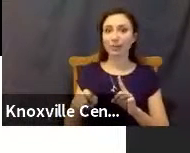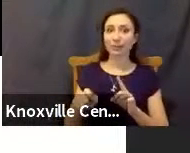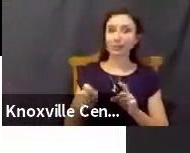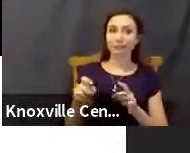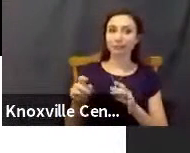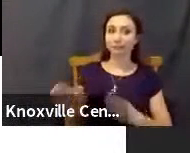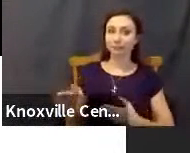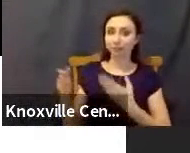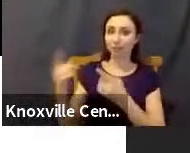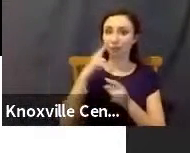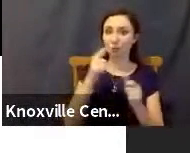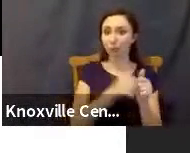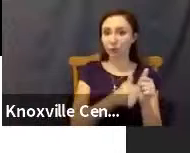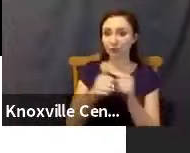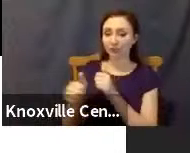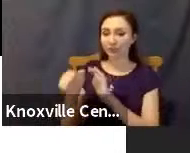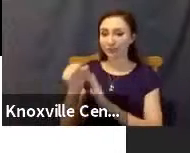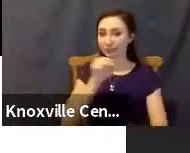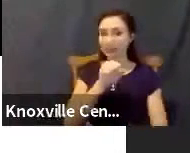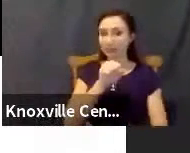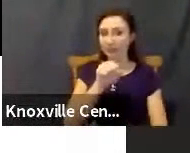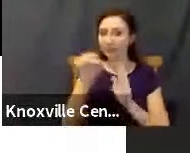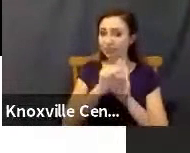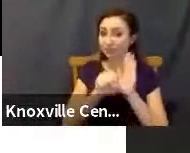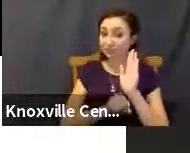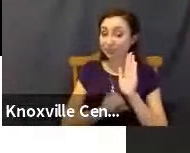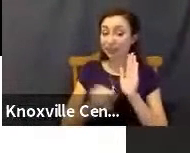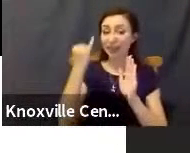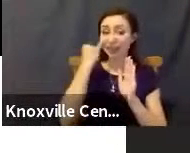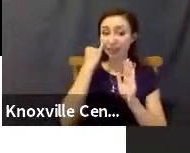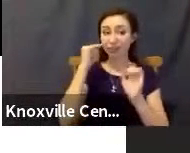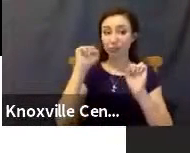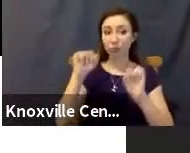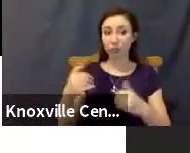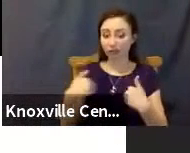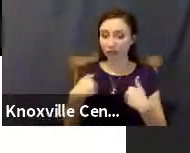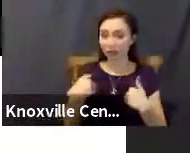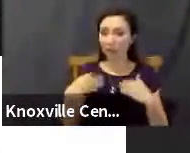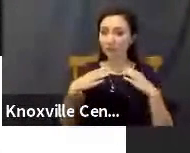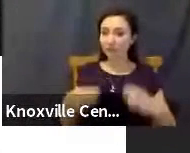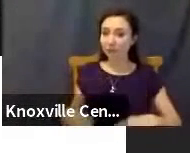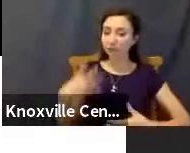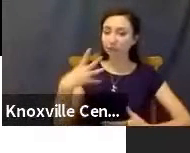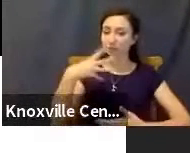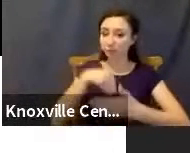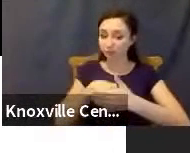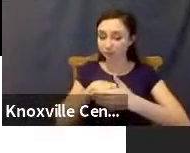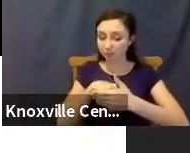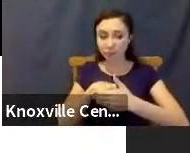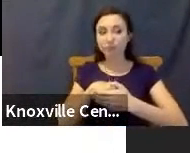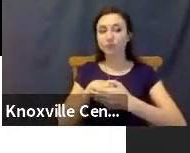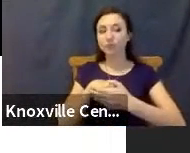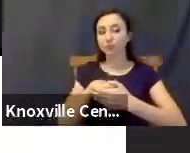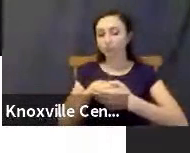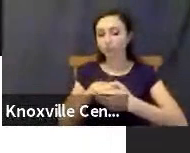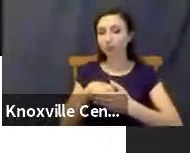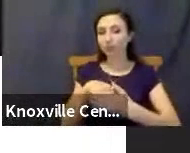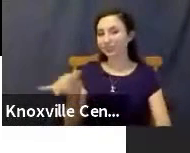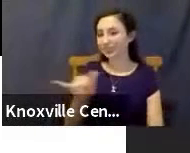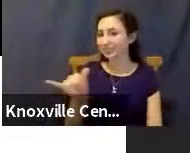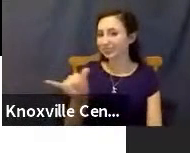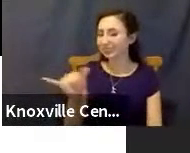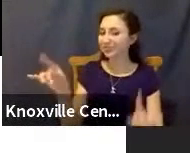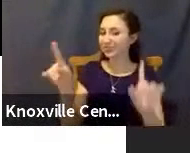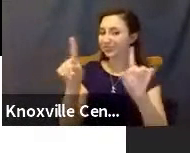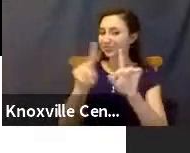states? If we were able to get our citizens to participate in, almost like